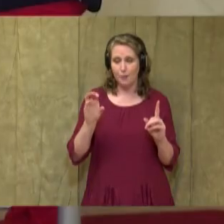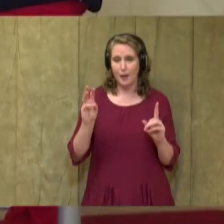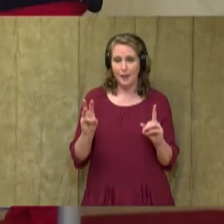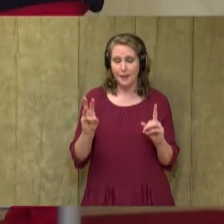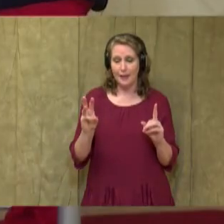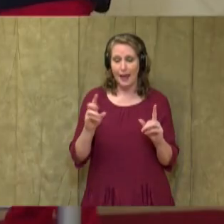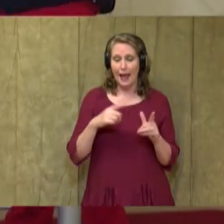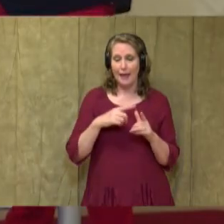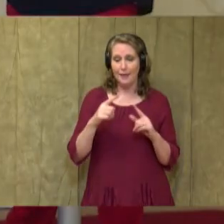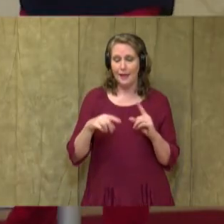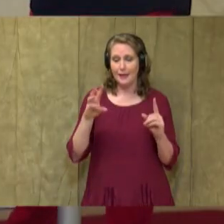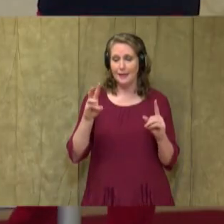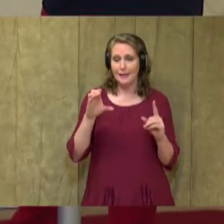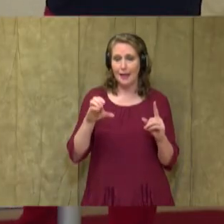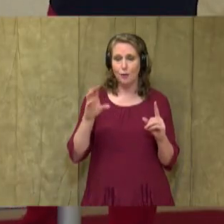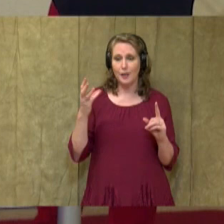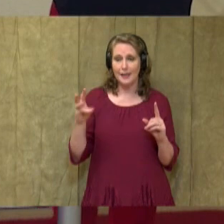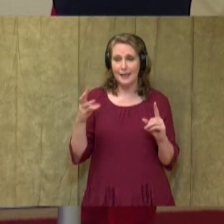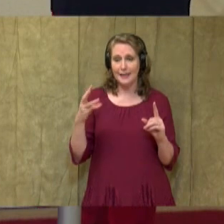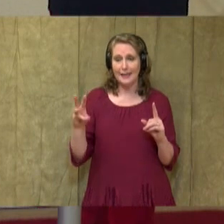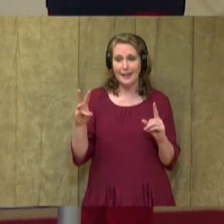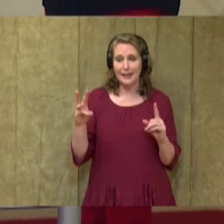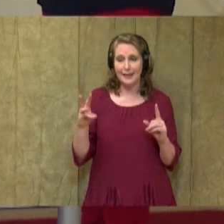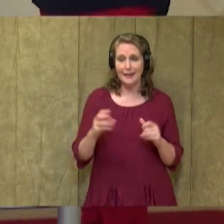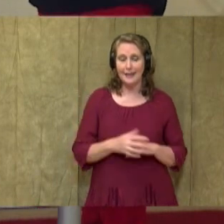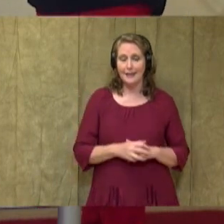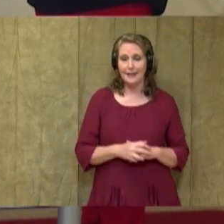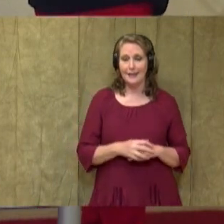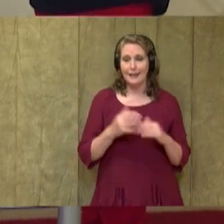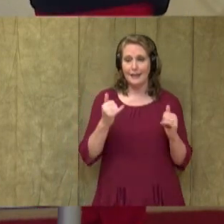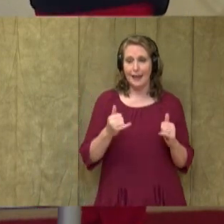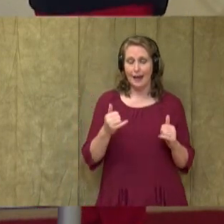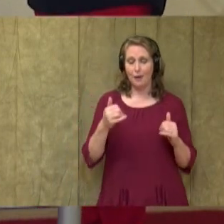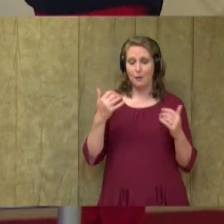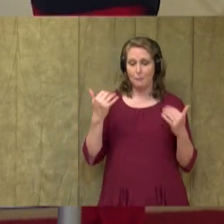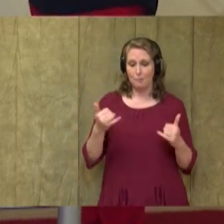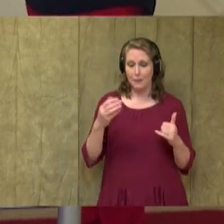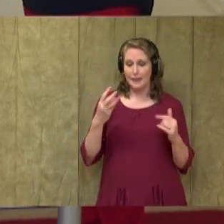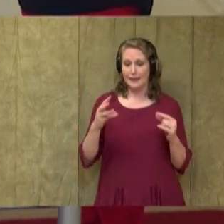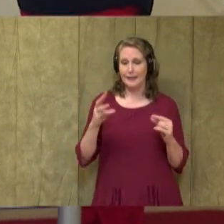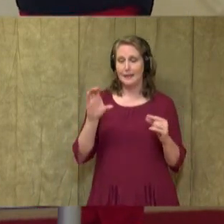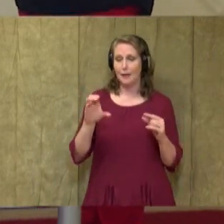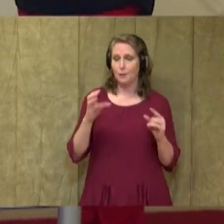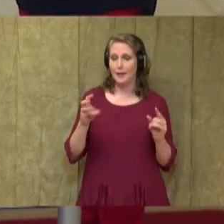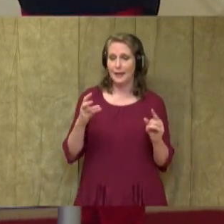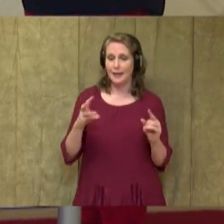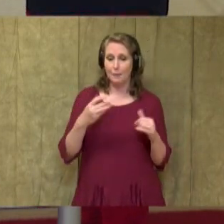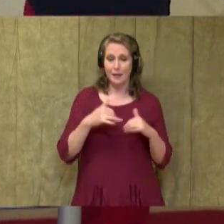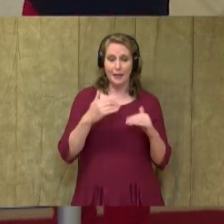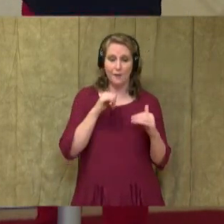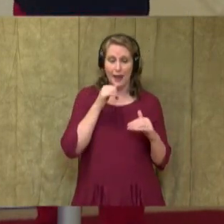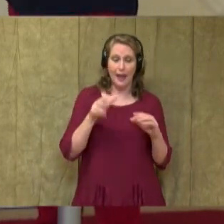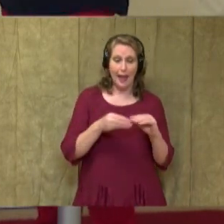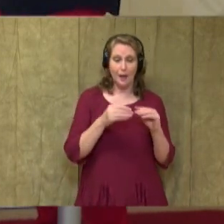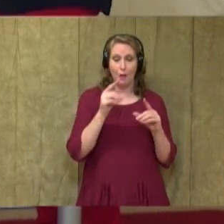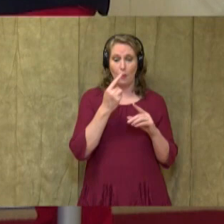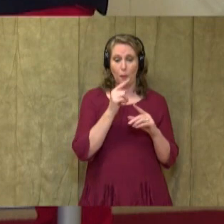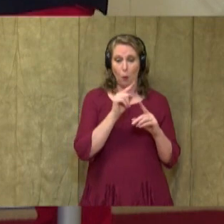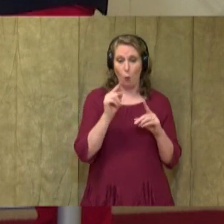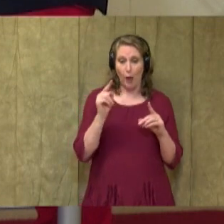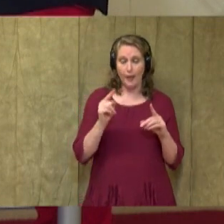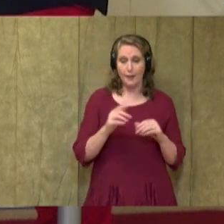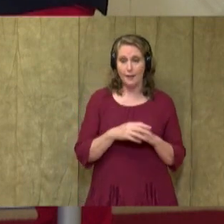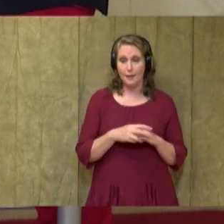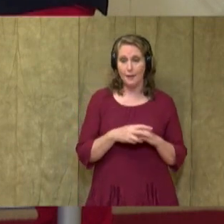then 616. So now we're to 616, but we haven't added our ones yet. So now we're just going to jump